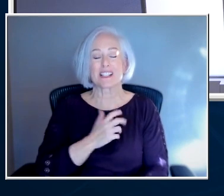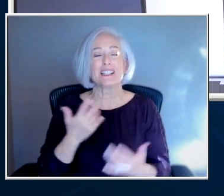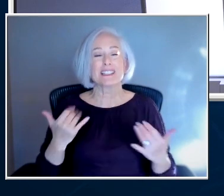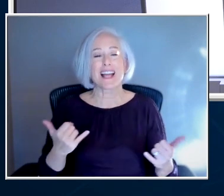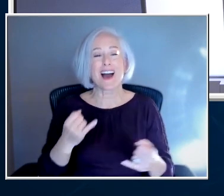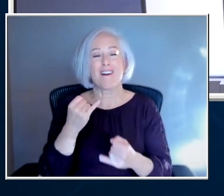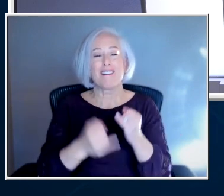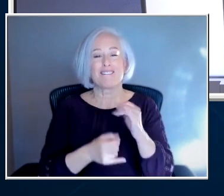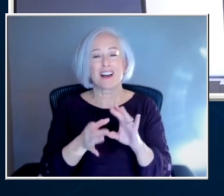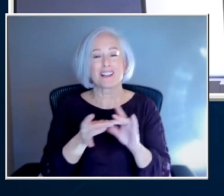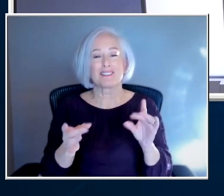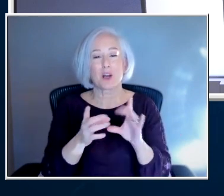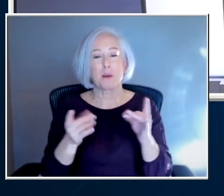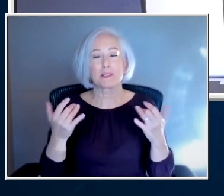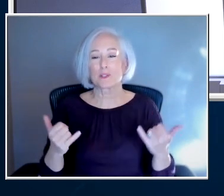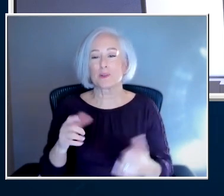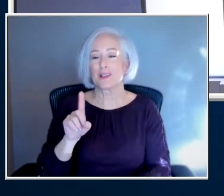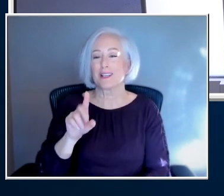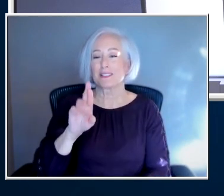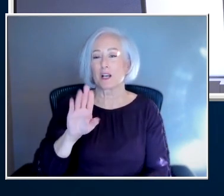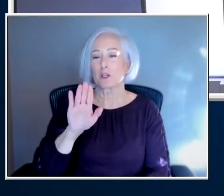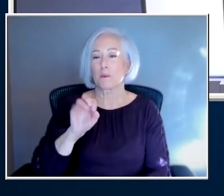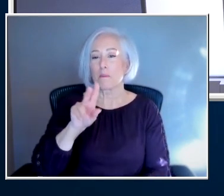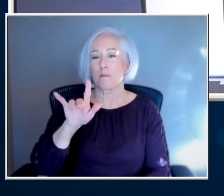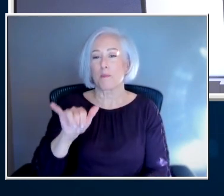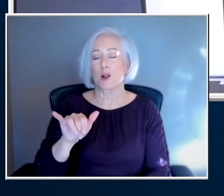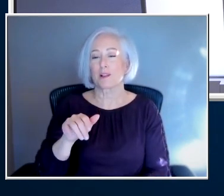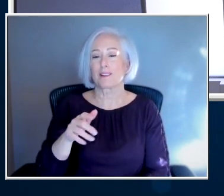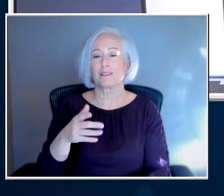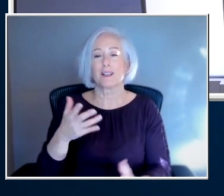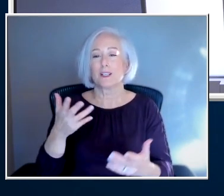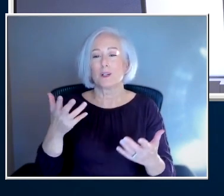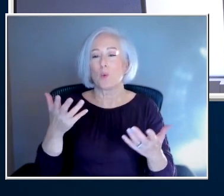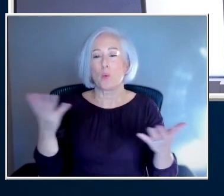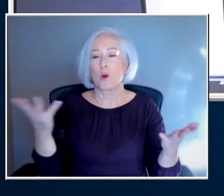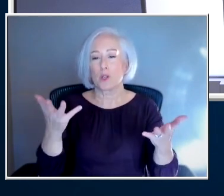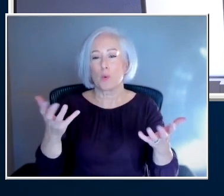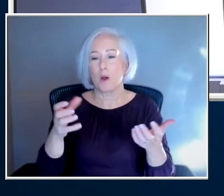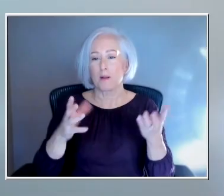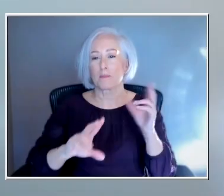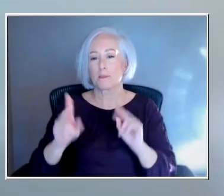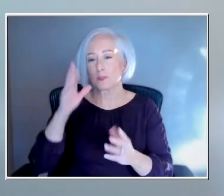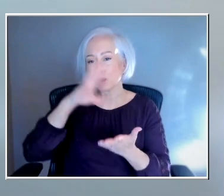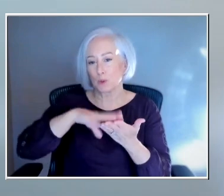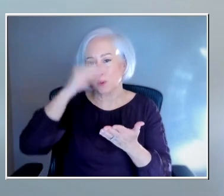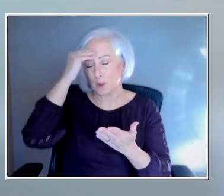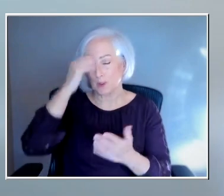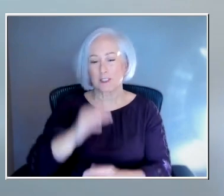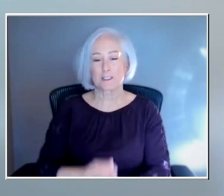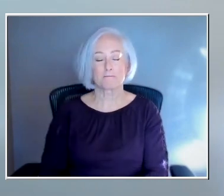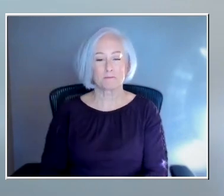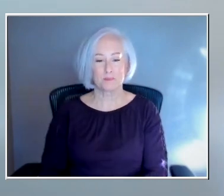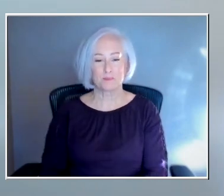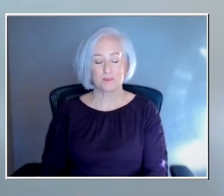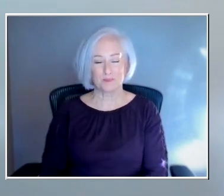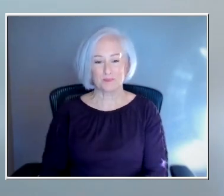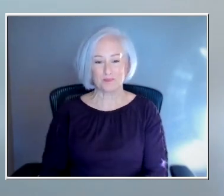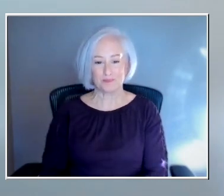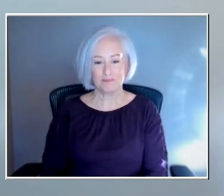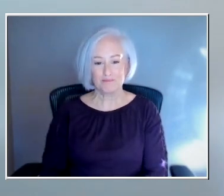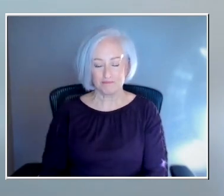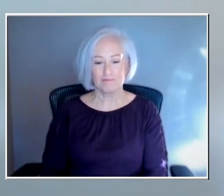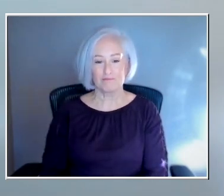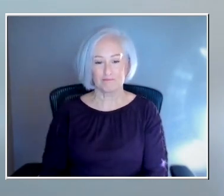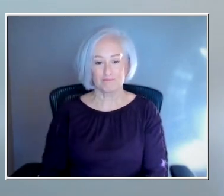And Dr. Barkley, let's stay with you. What do you want people to take away from this conversation? I want to just to put out there